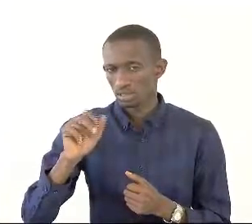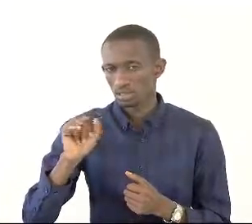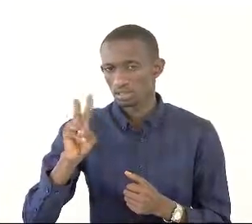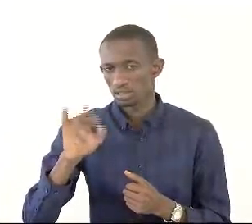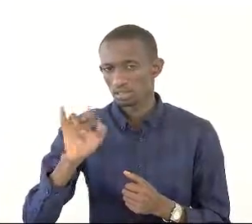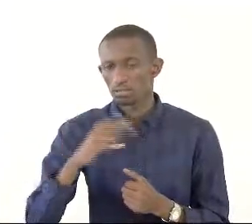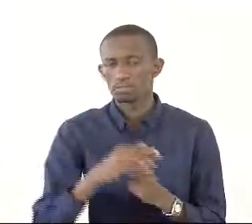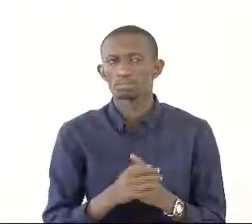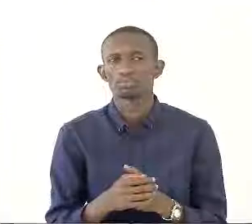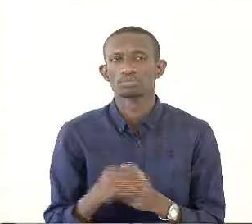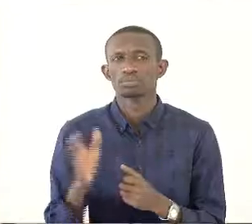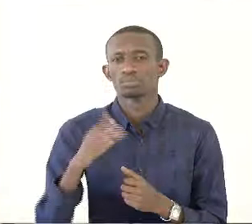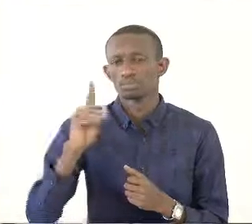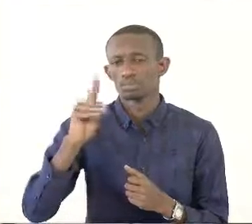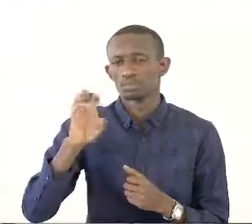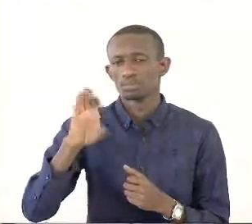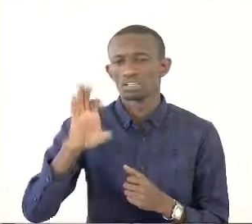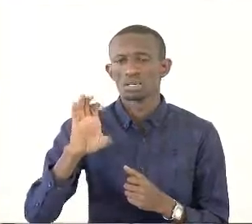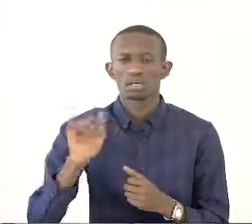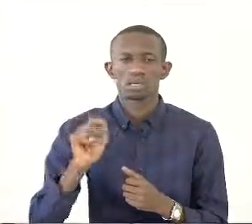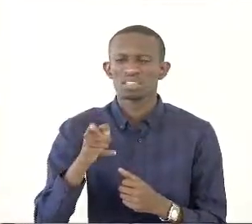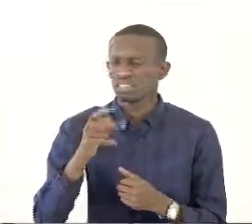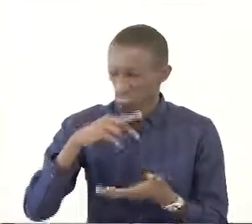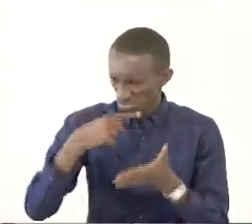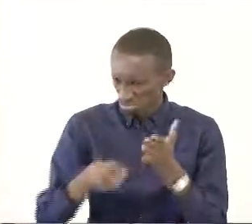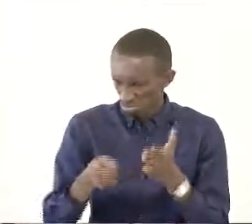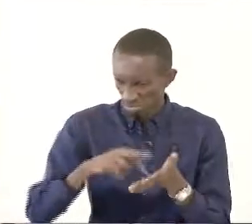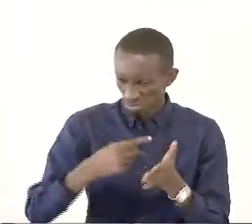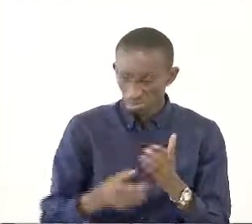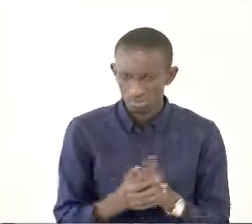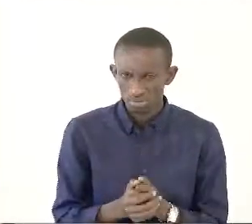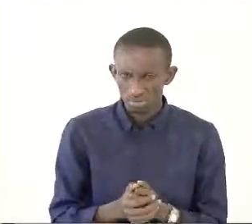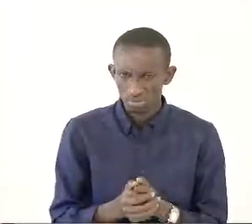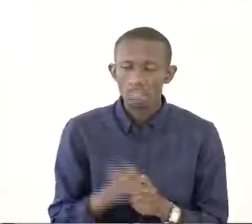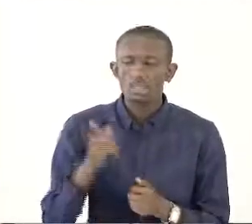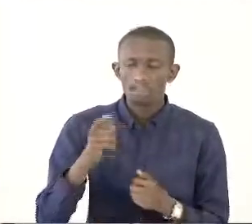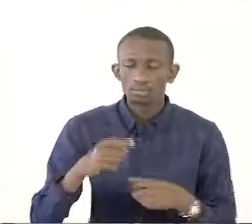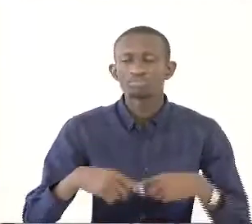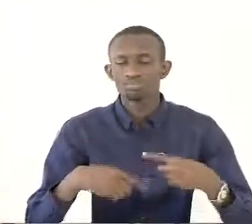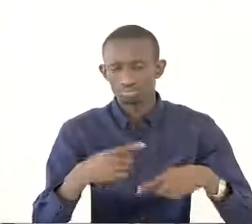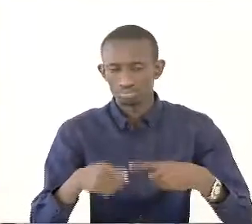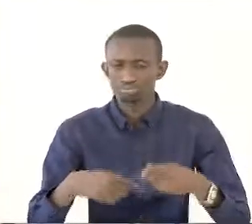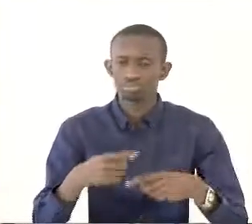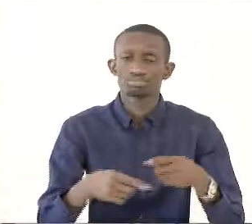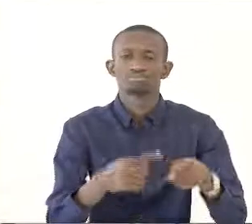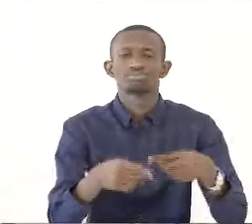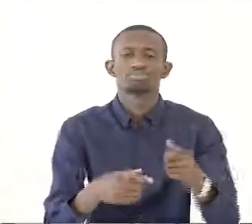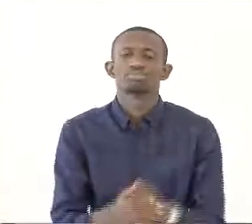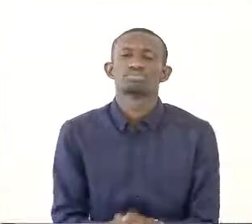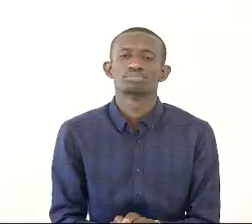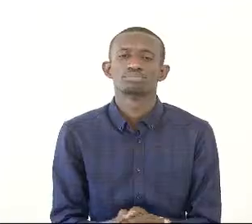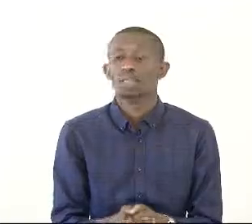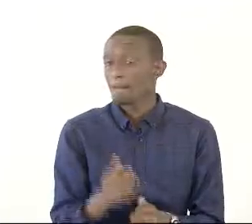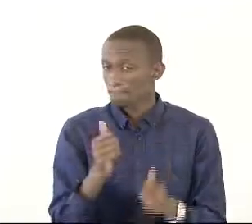decay. What is this? As it is there, it is a process in which